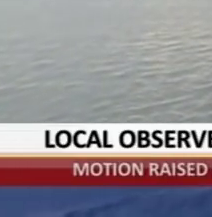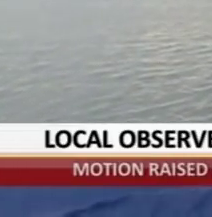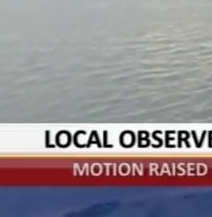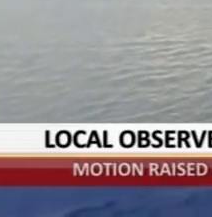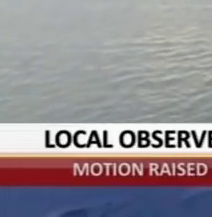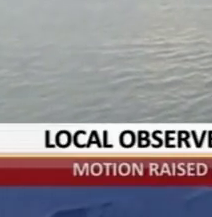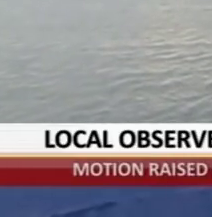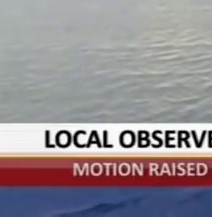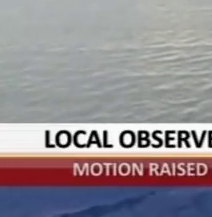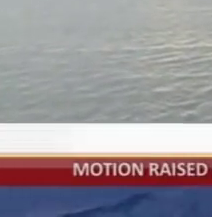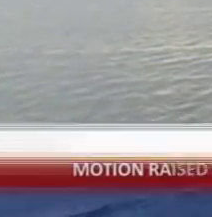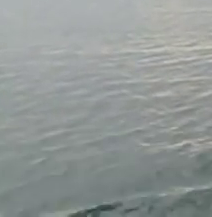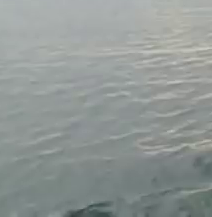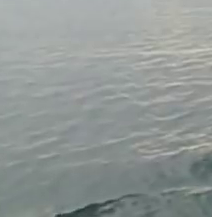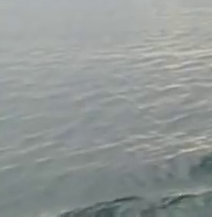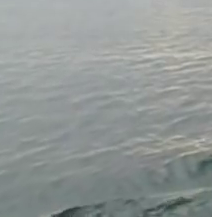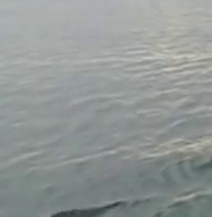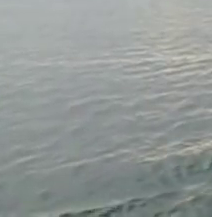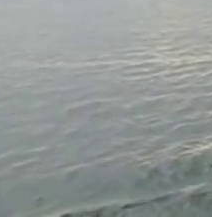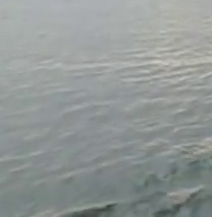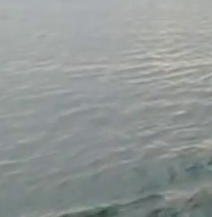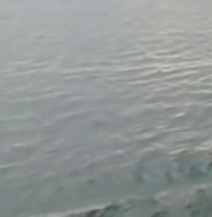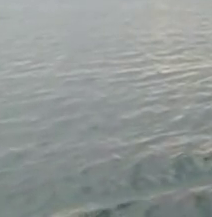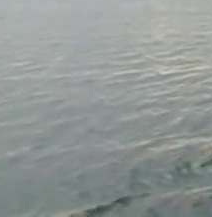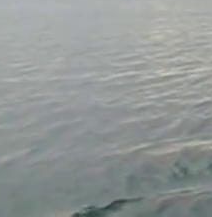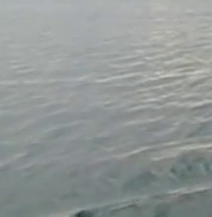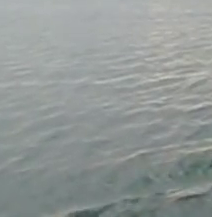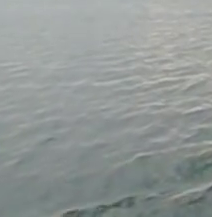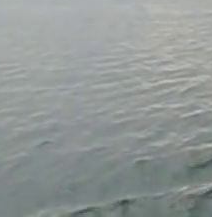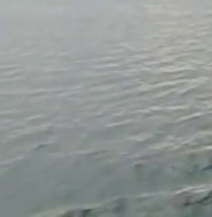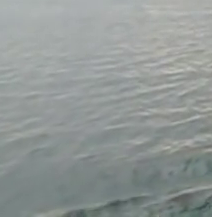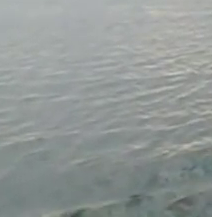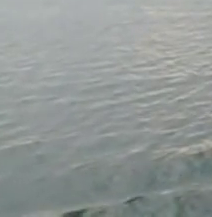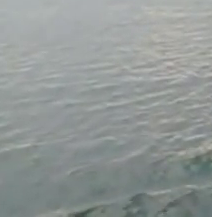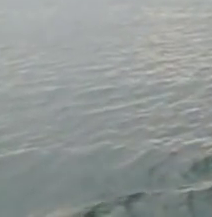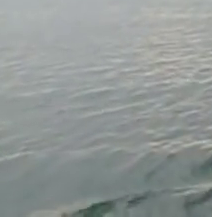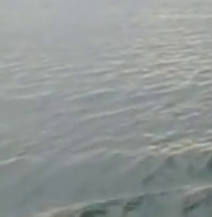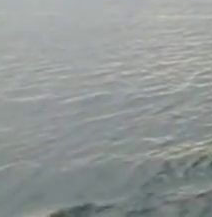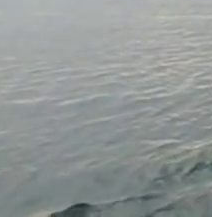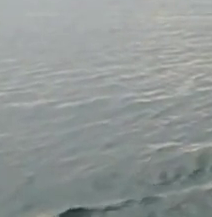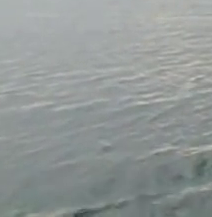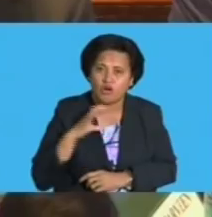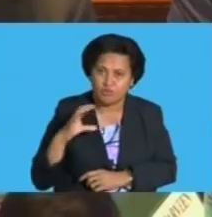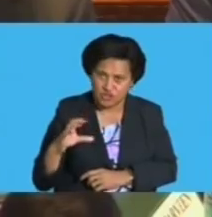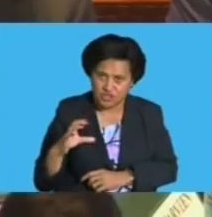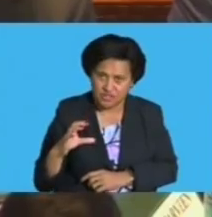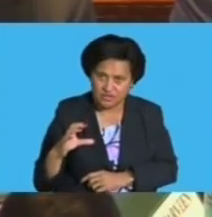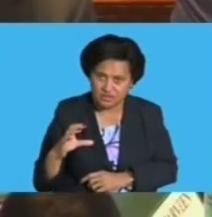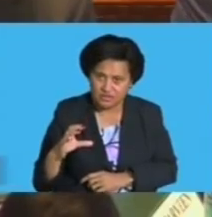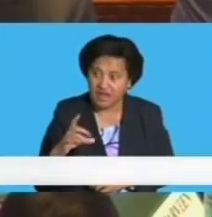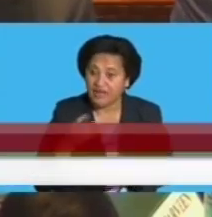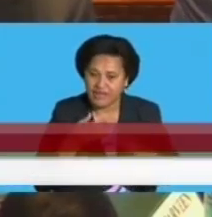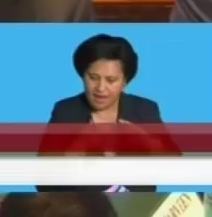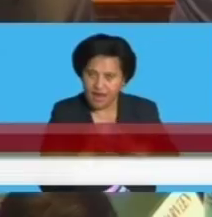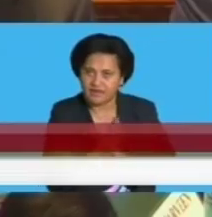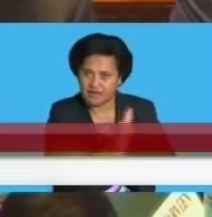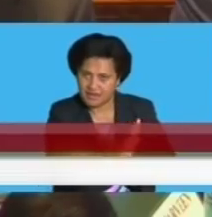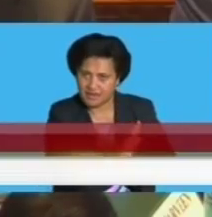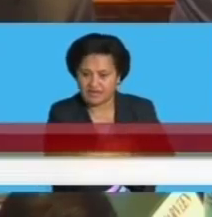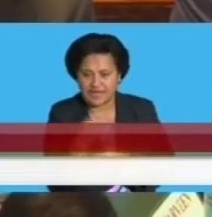in 2016, and the fisheries minister set the record straight on how this incident was dealt with. I understand the case